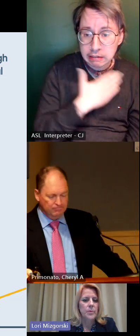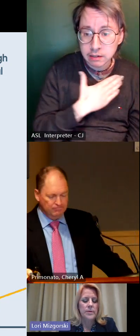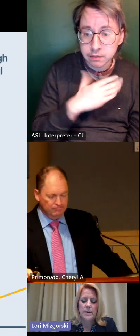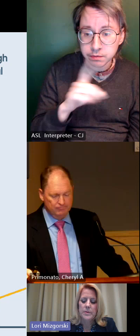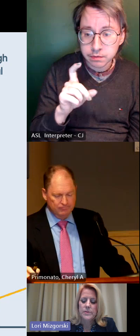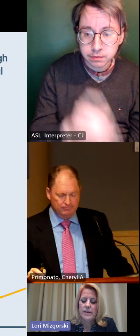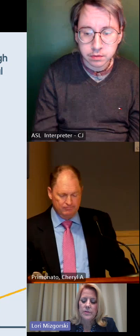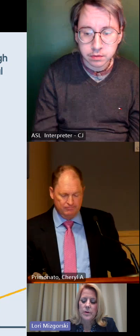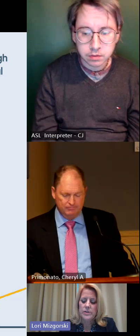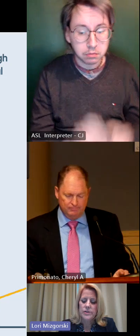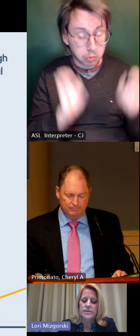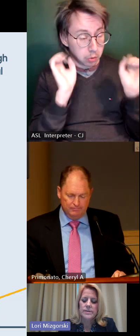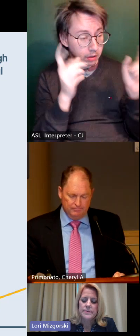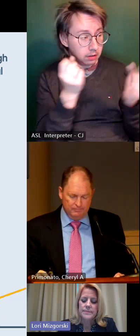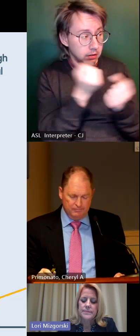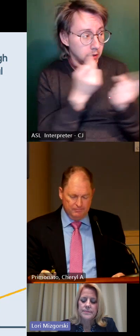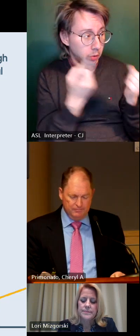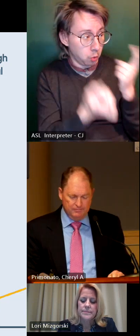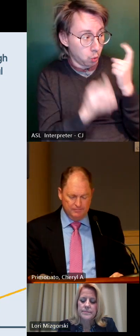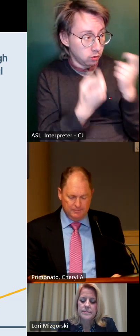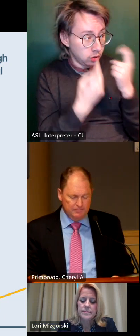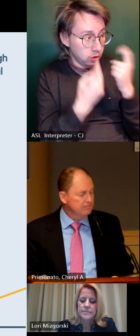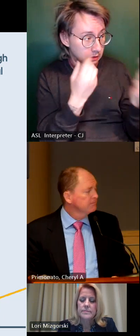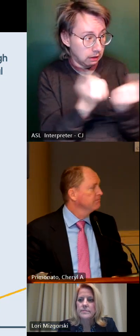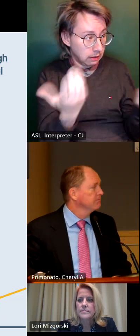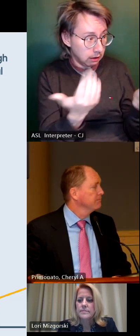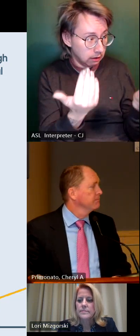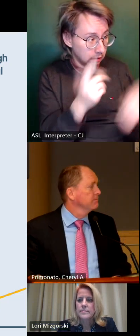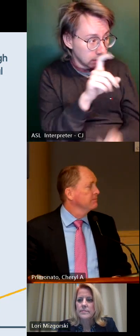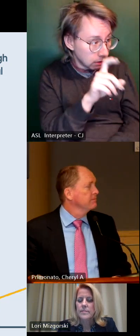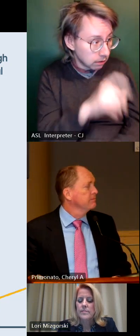Do any board members have questions?